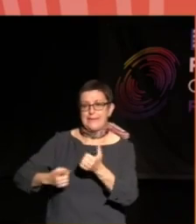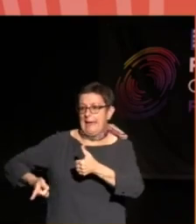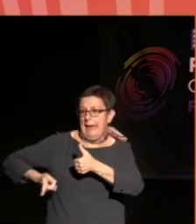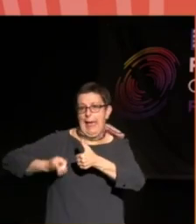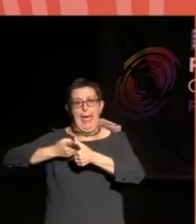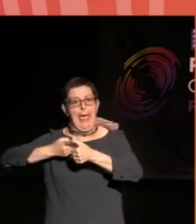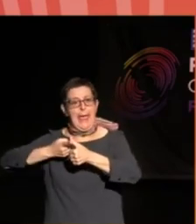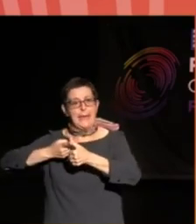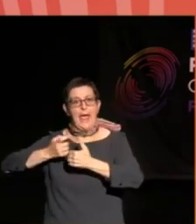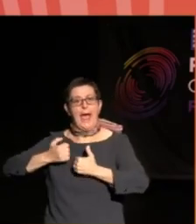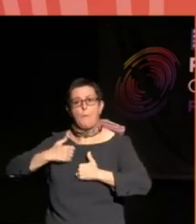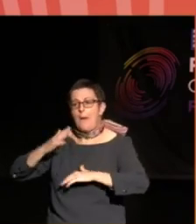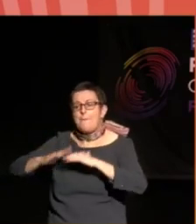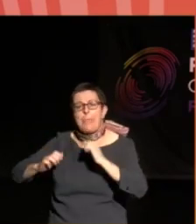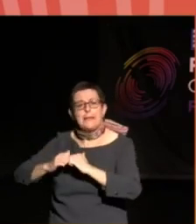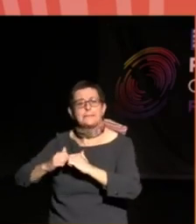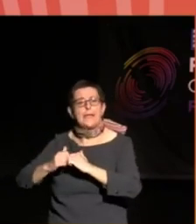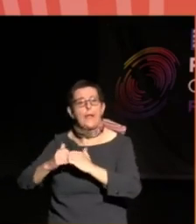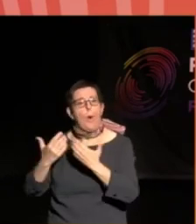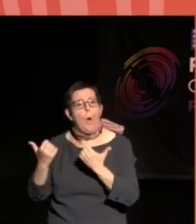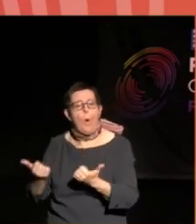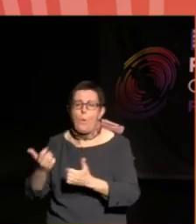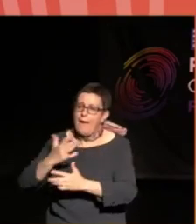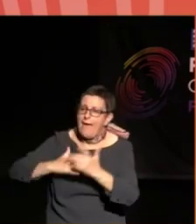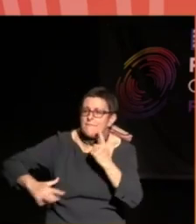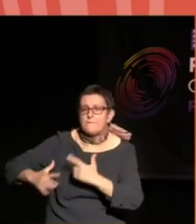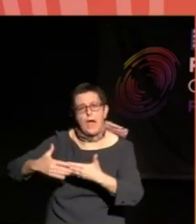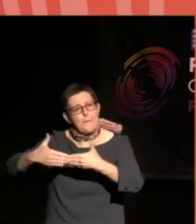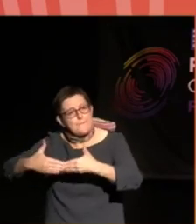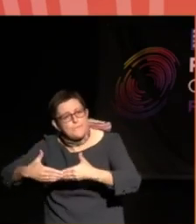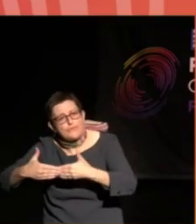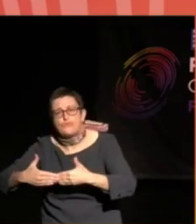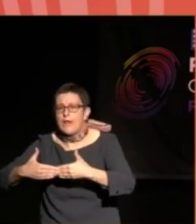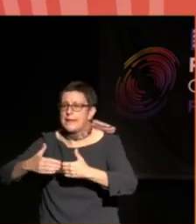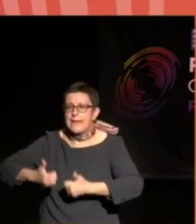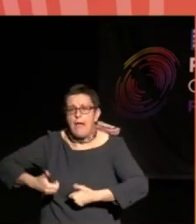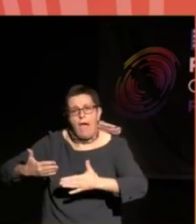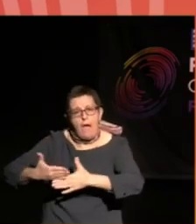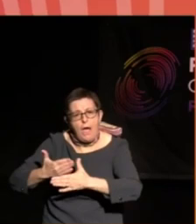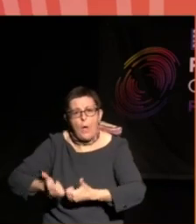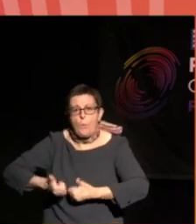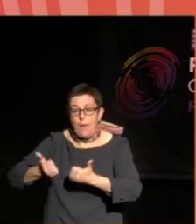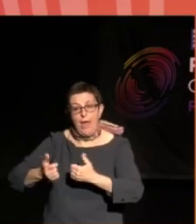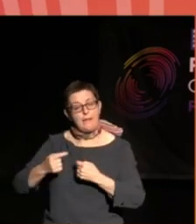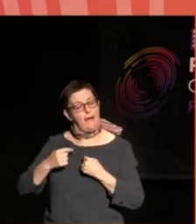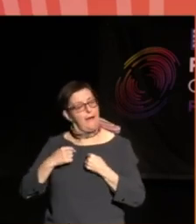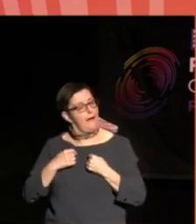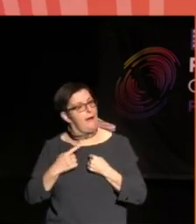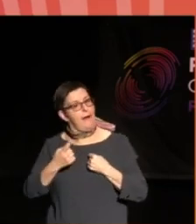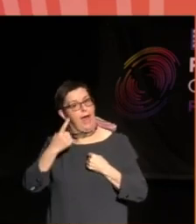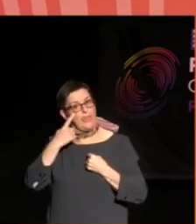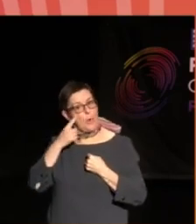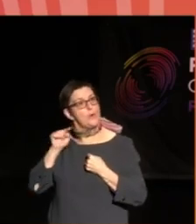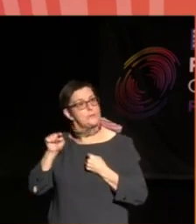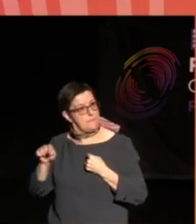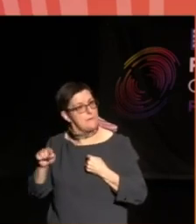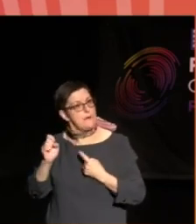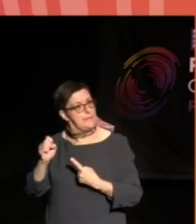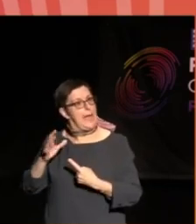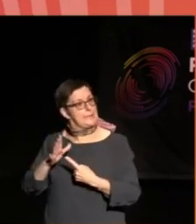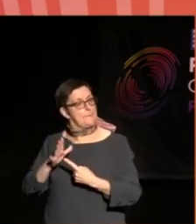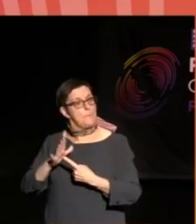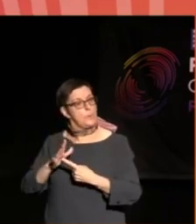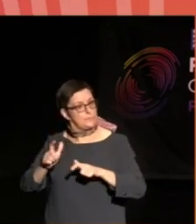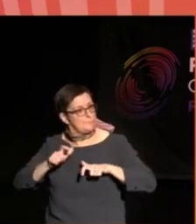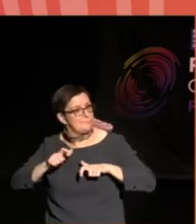efficient and environmentally friendly, it really fed into my practice because I felt incentivized. I was like, okay, I need to keep that up. That's a certain